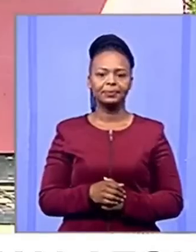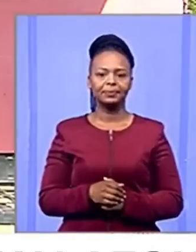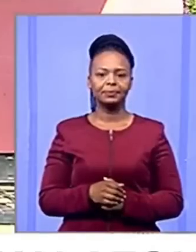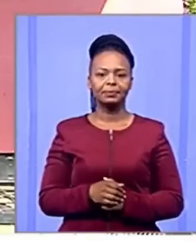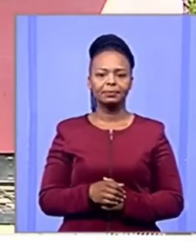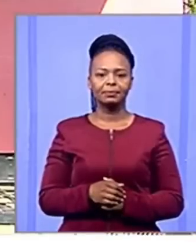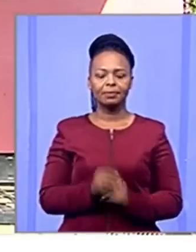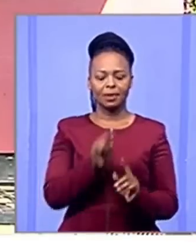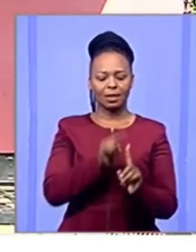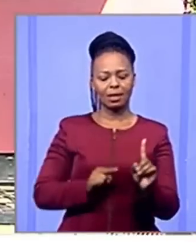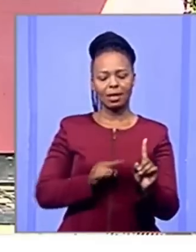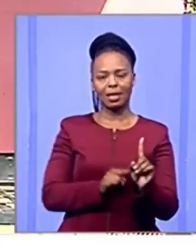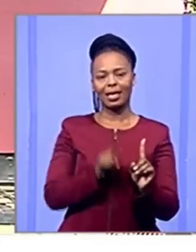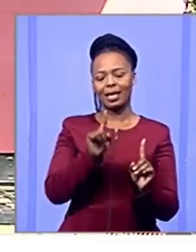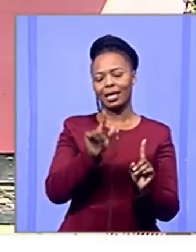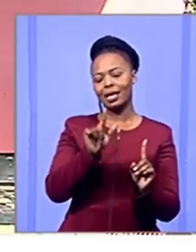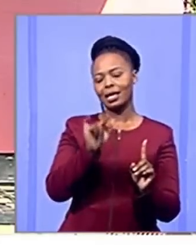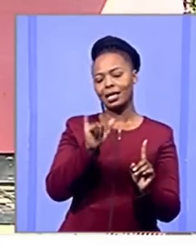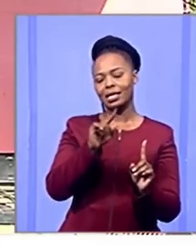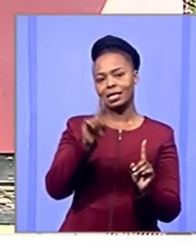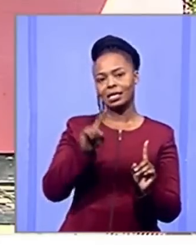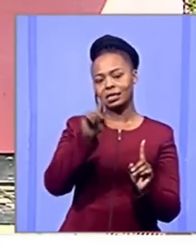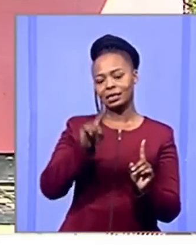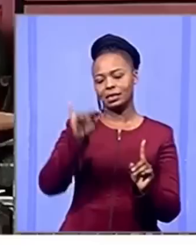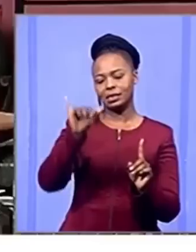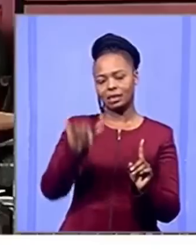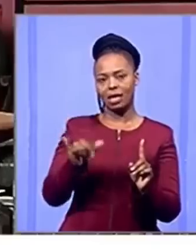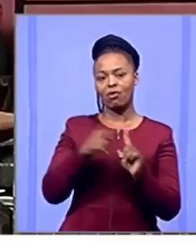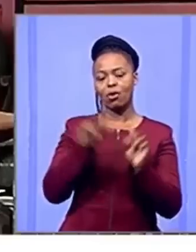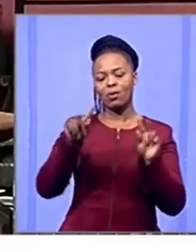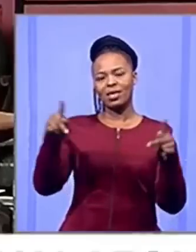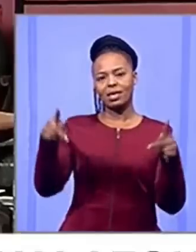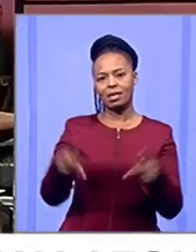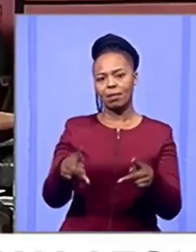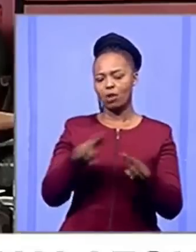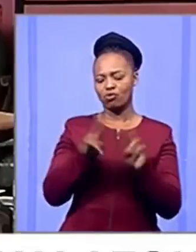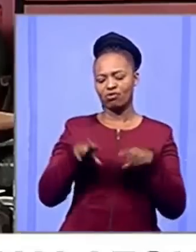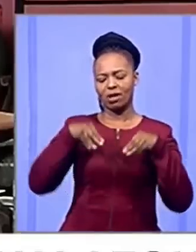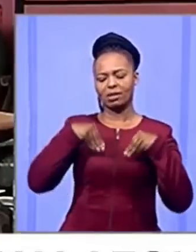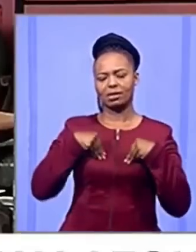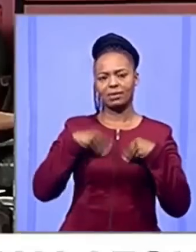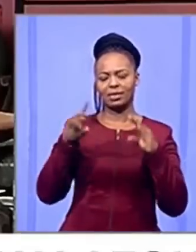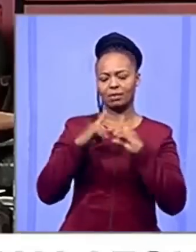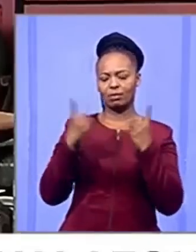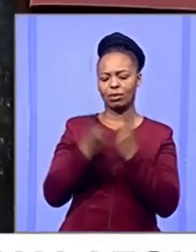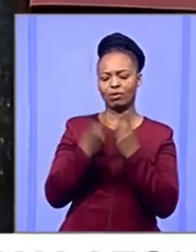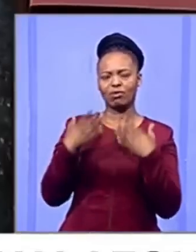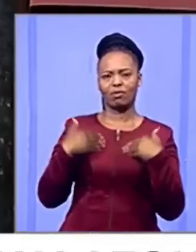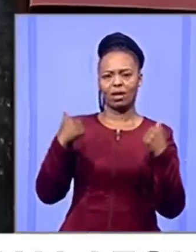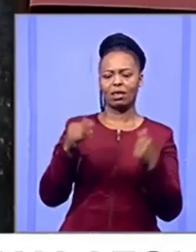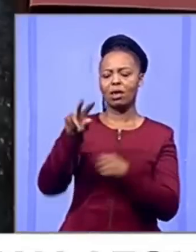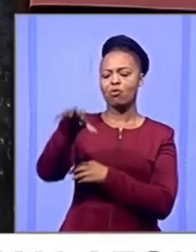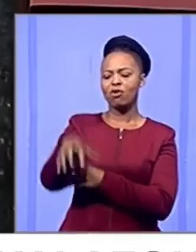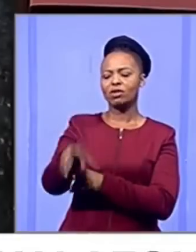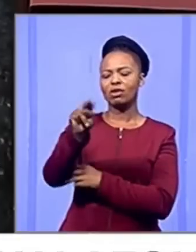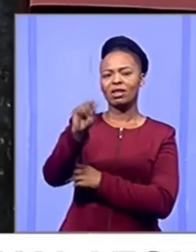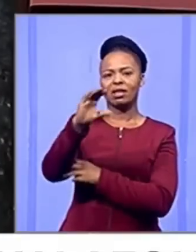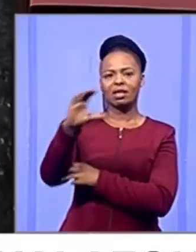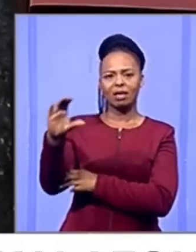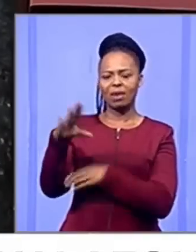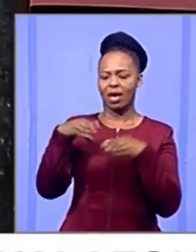Lizzie George ho tswa Kimberley o re ha a amohele hore lefapha la bophelo Northern Cape le hloleile ho jara boikarabelo ka mora